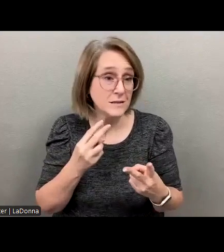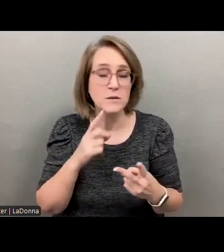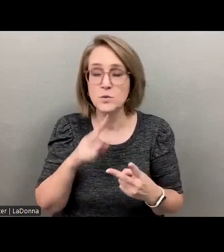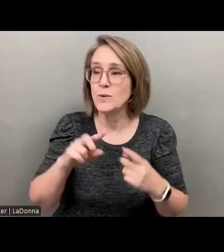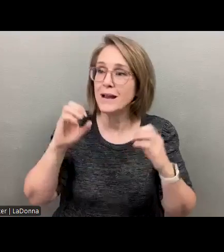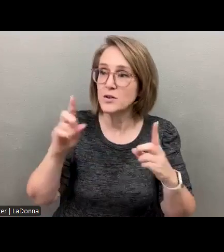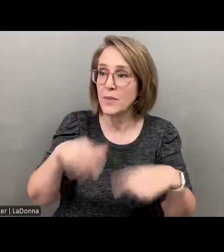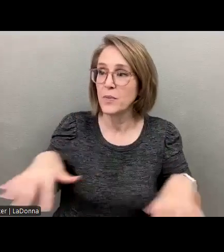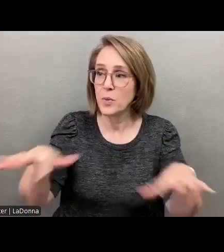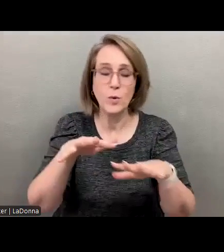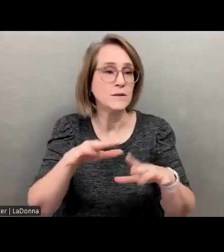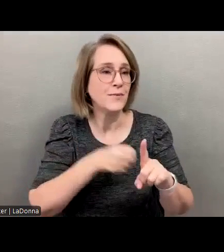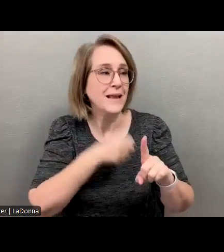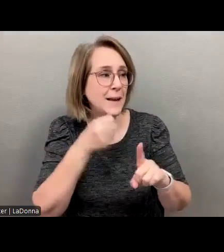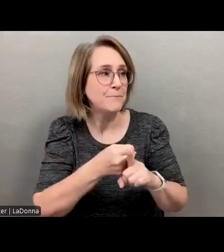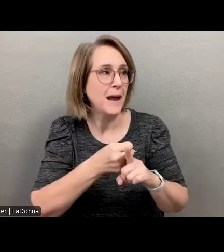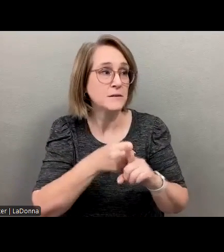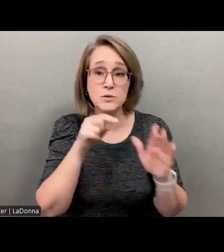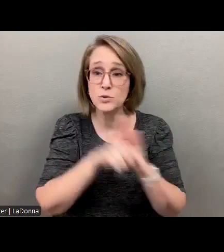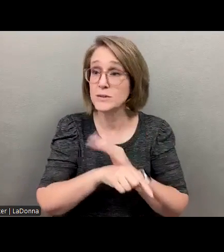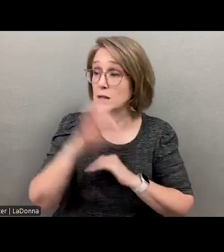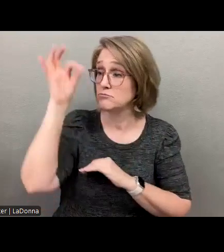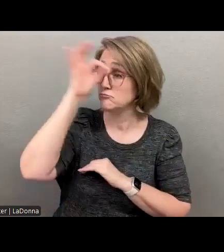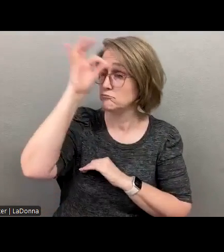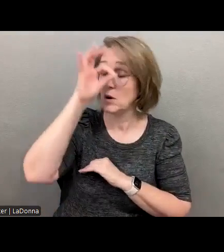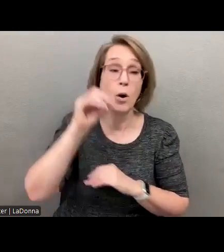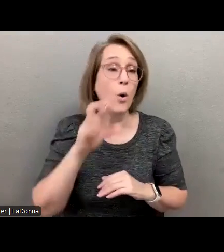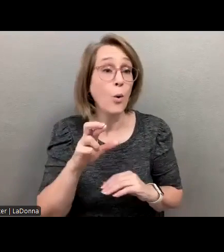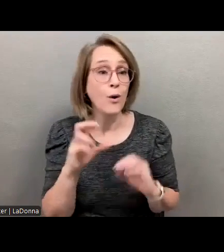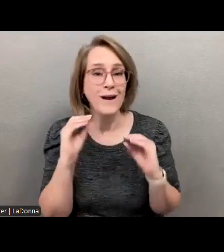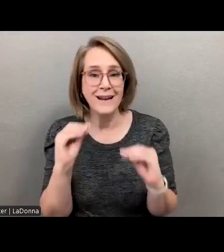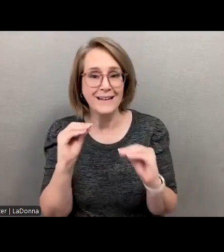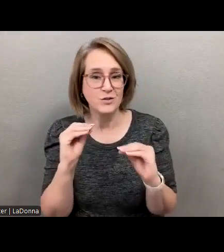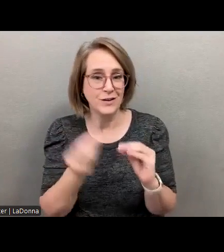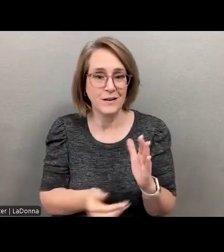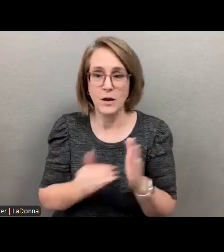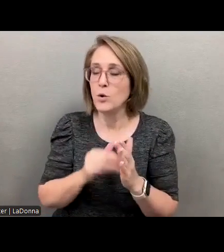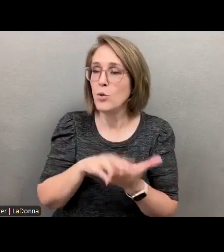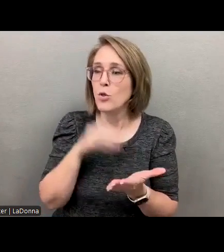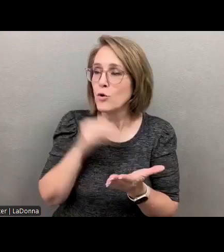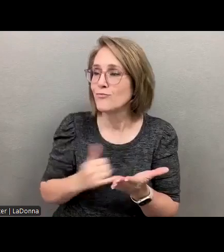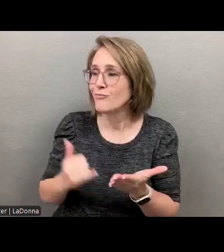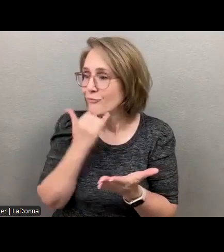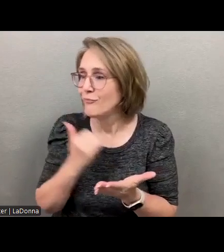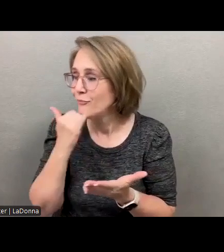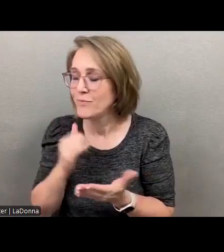are unaware about the impact of suicide and re-educate those who learn from inaccurate or misinformed